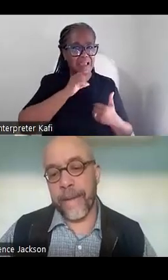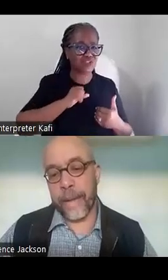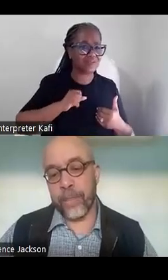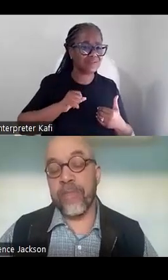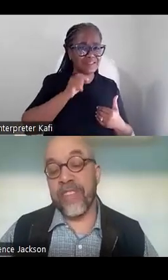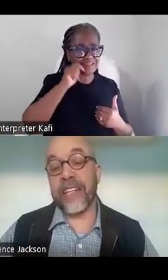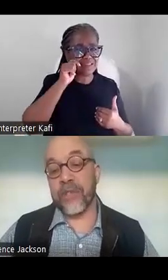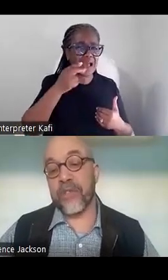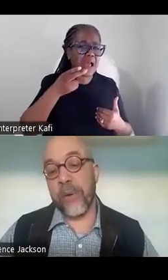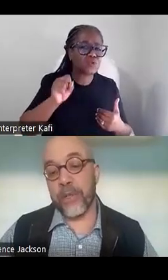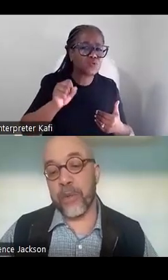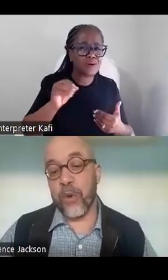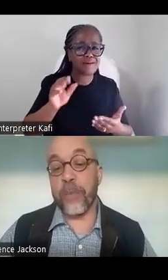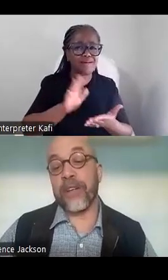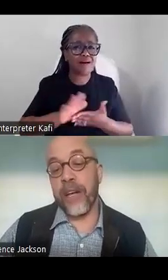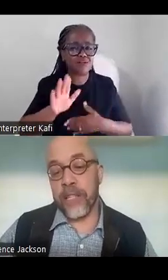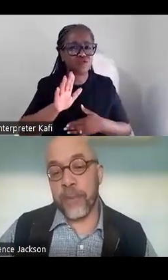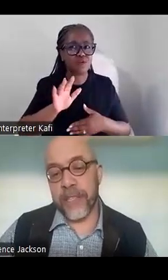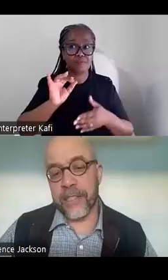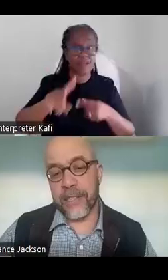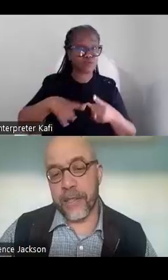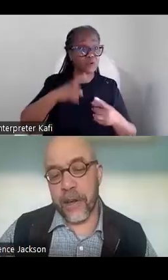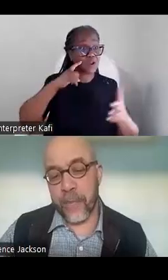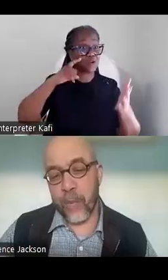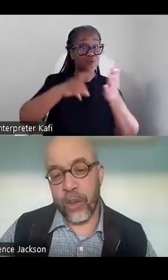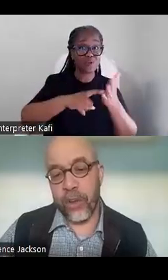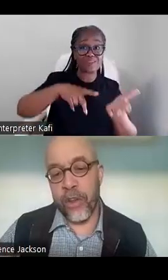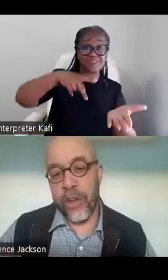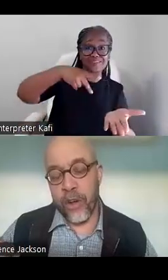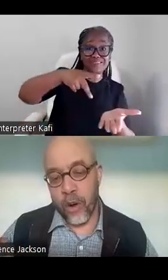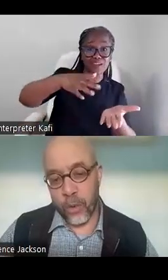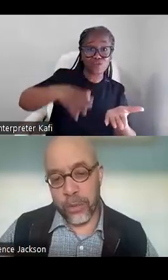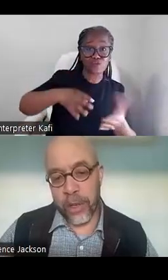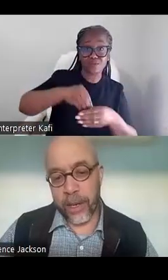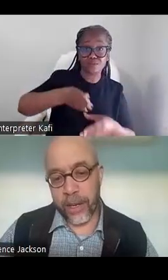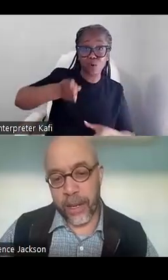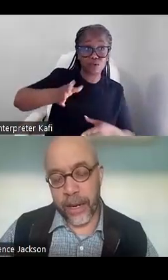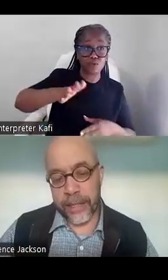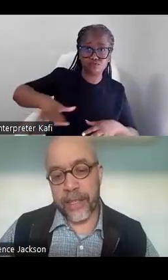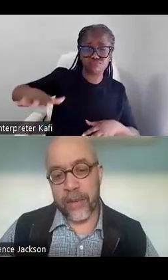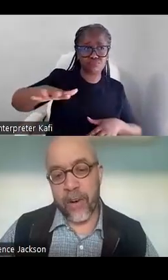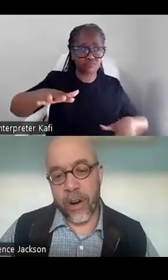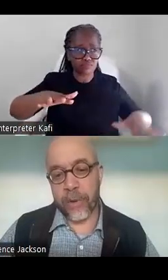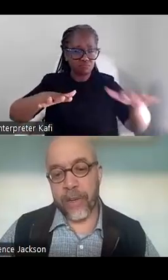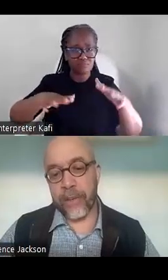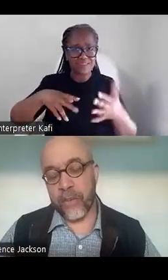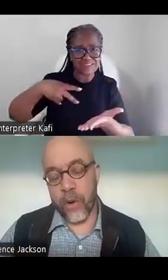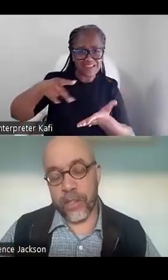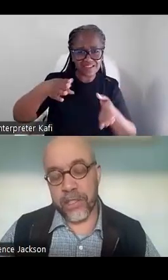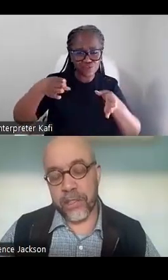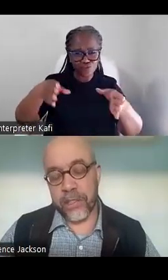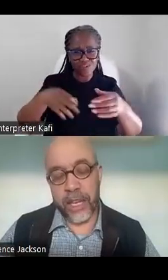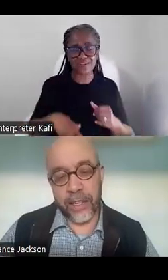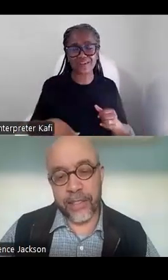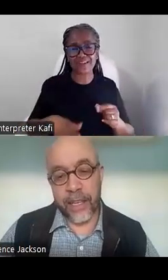noticing dancers in Baltimore, but especially one older man at the Inner Harbor that I used to